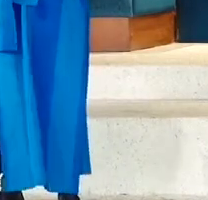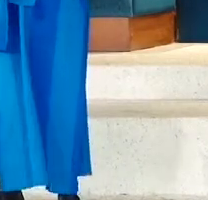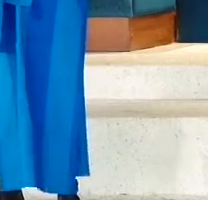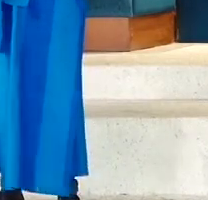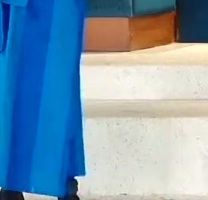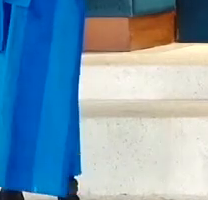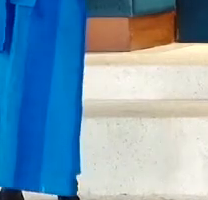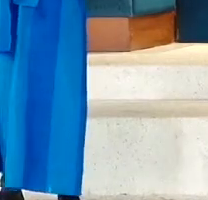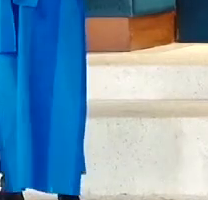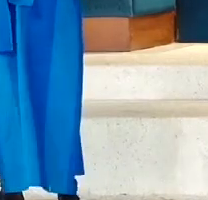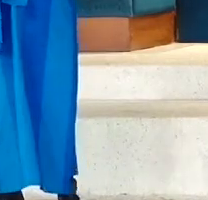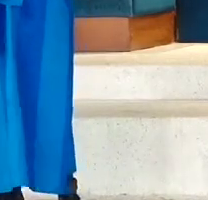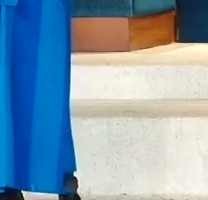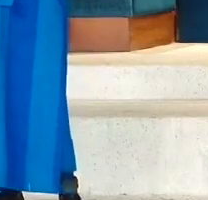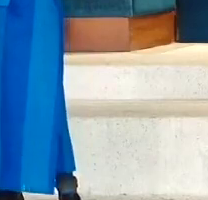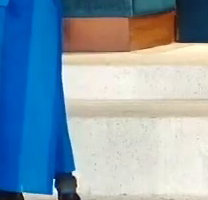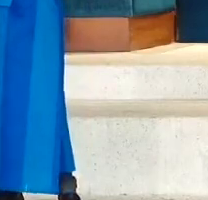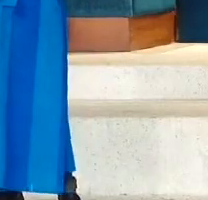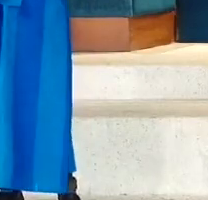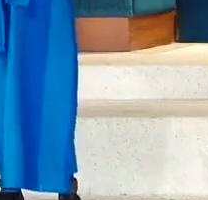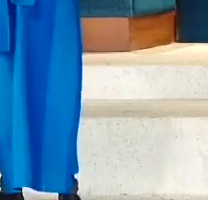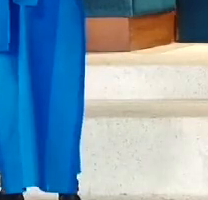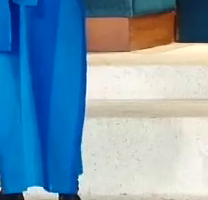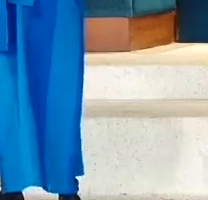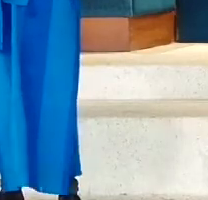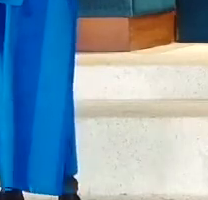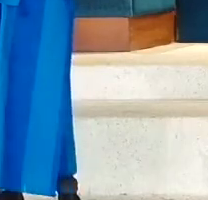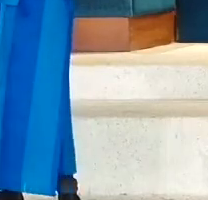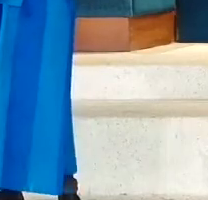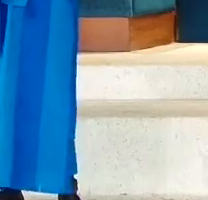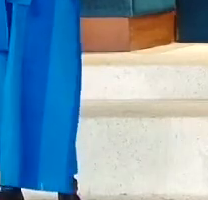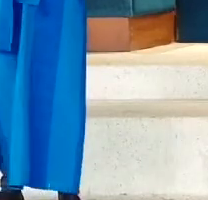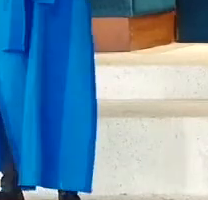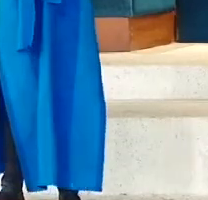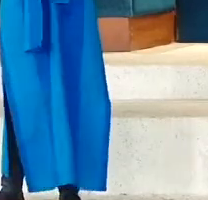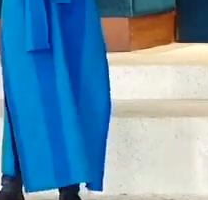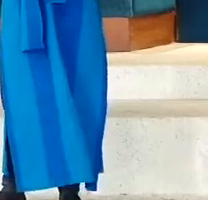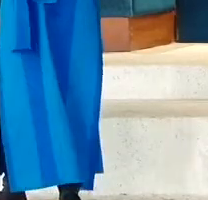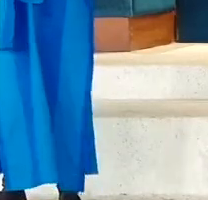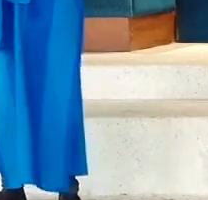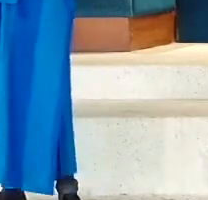a Barnabas every day.